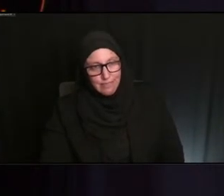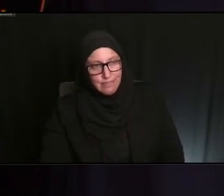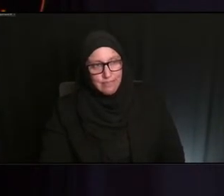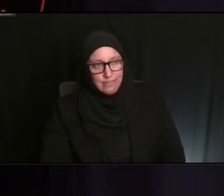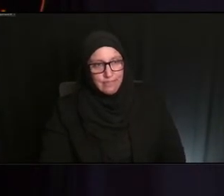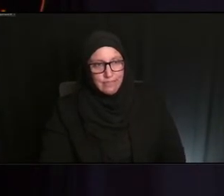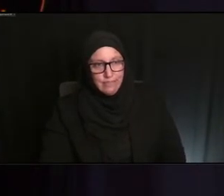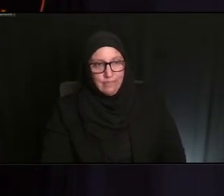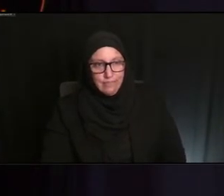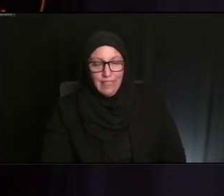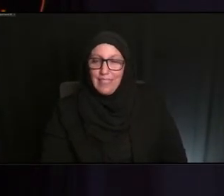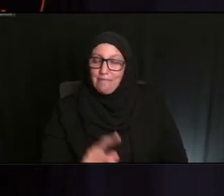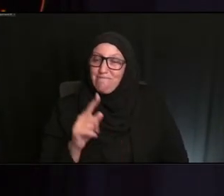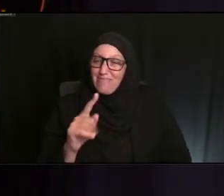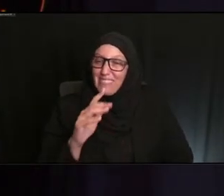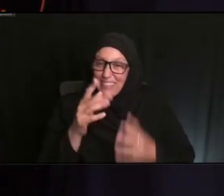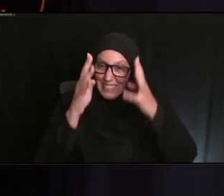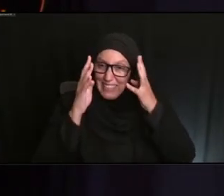polygamous,